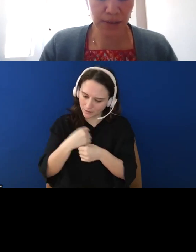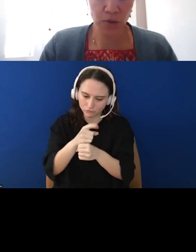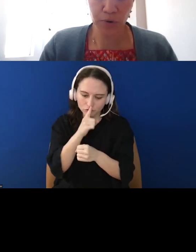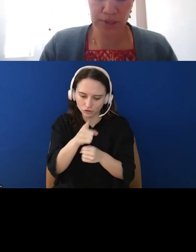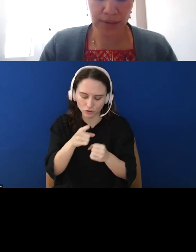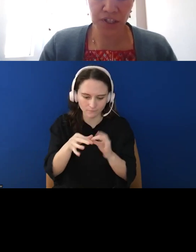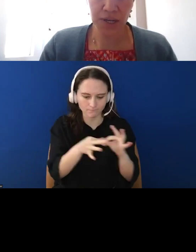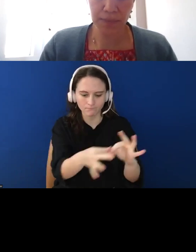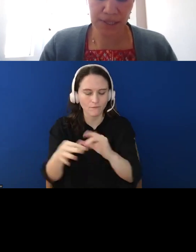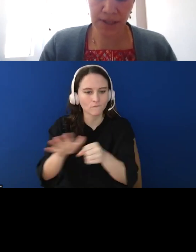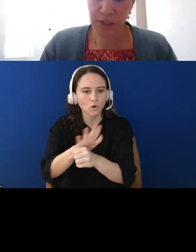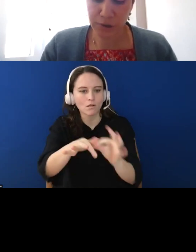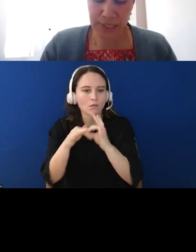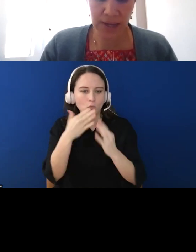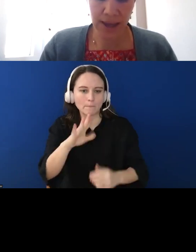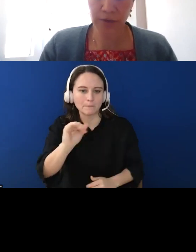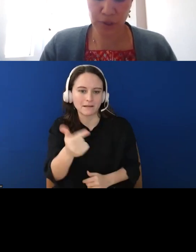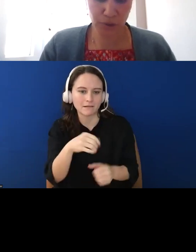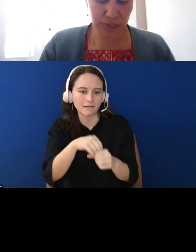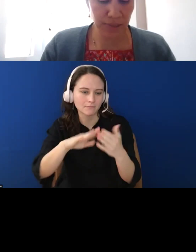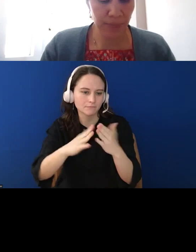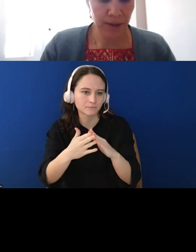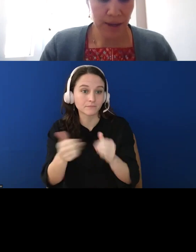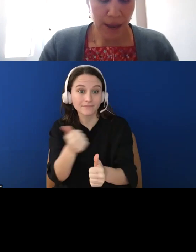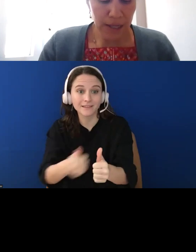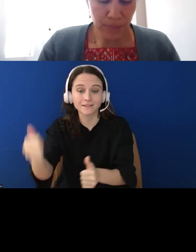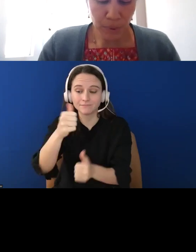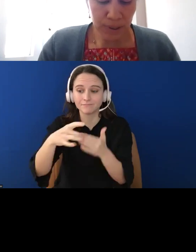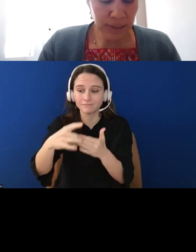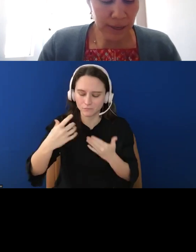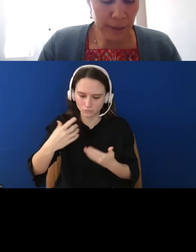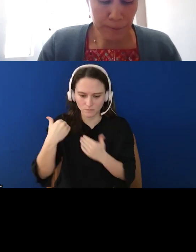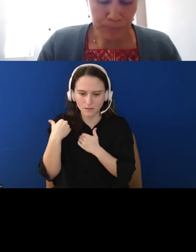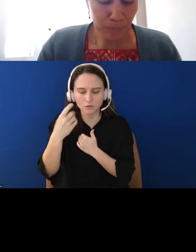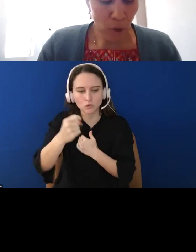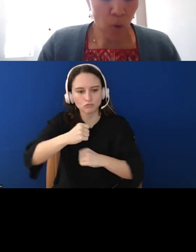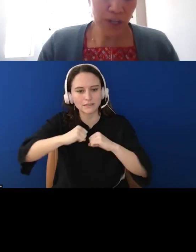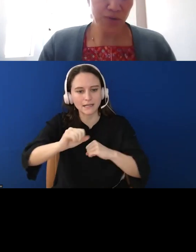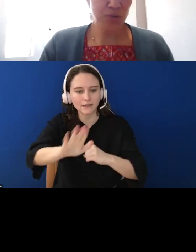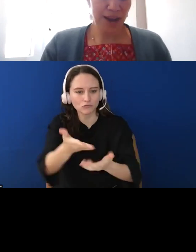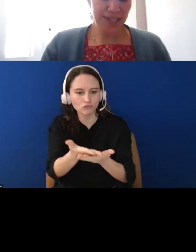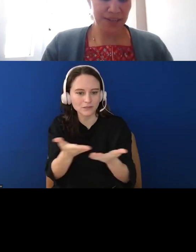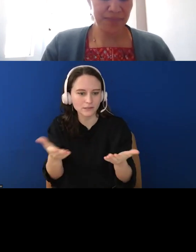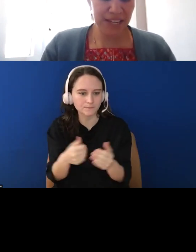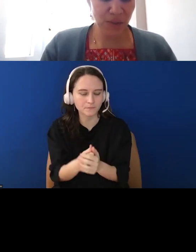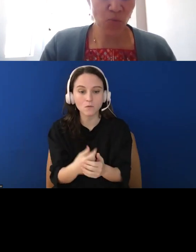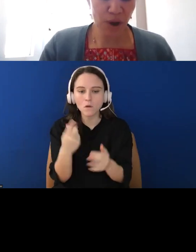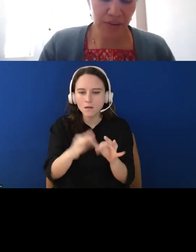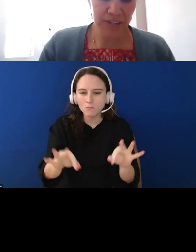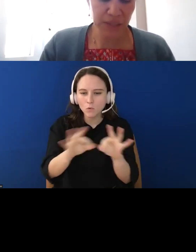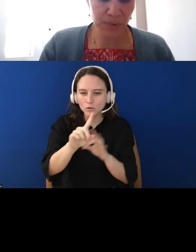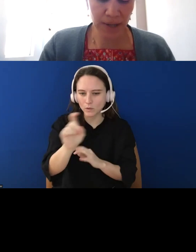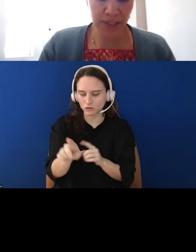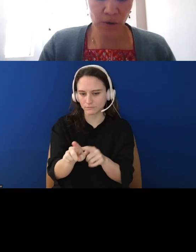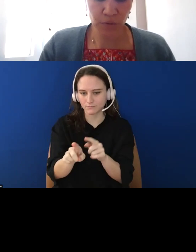are expected to protect the chinamit's interests and resources. An important question to ask is